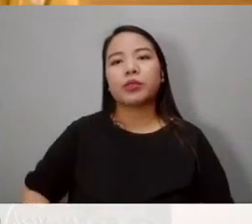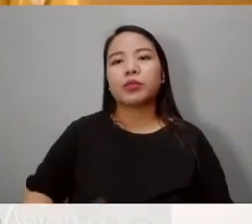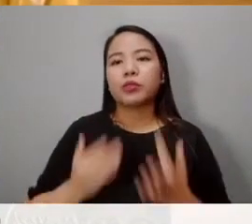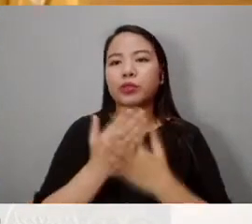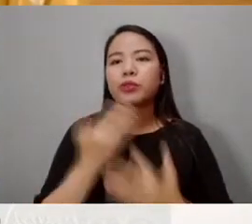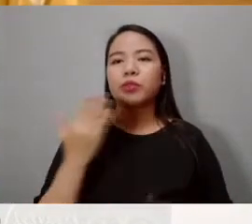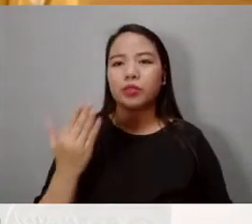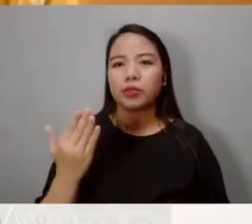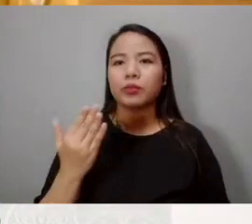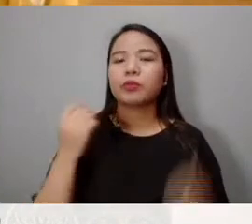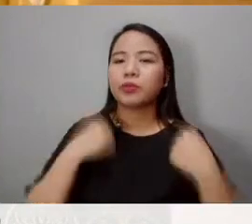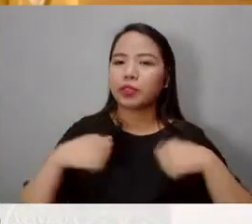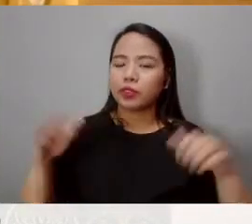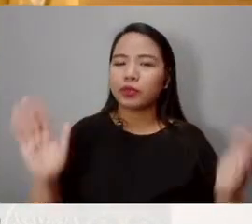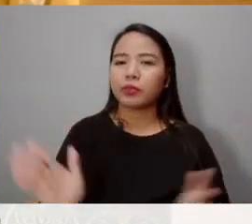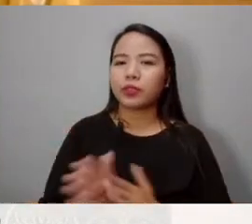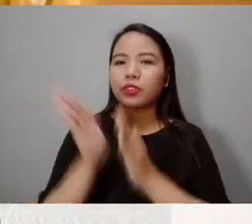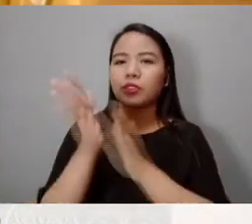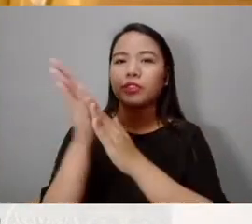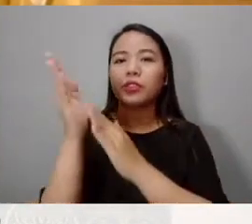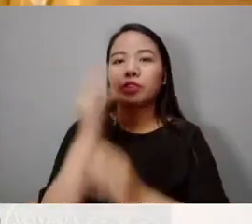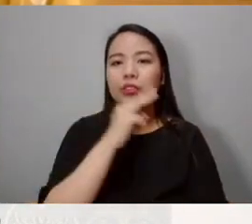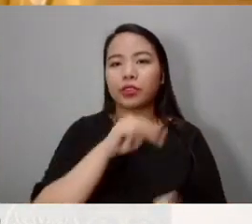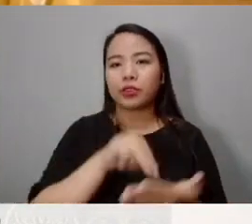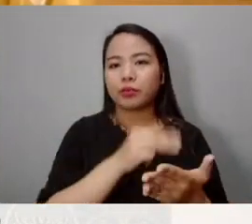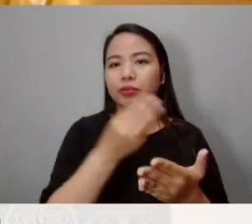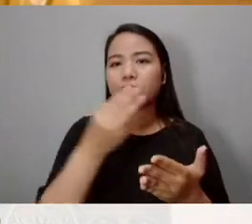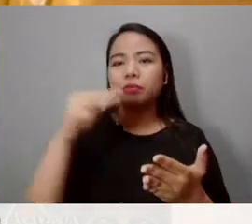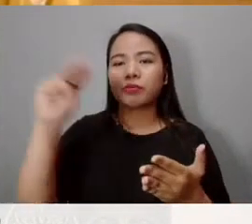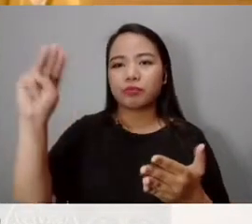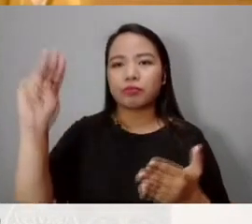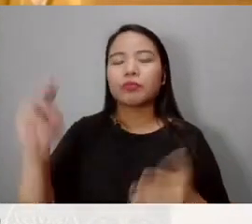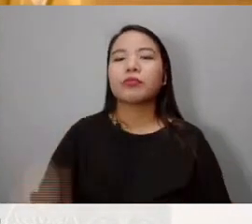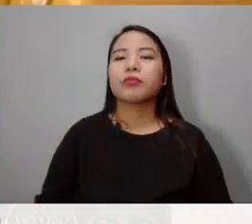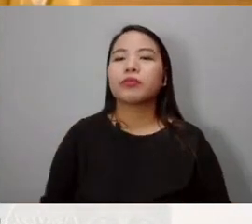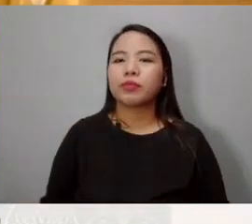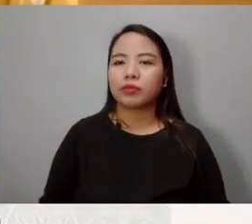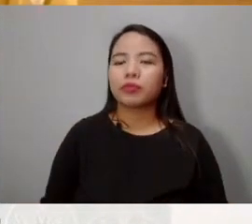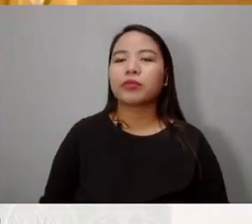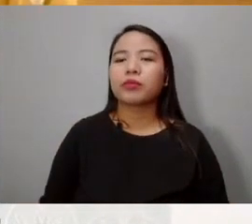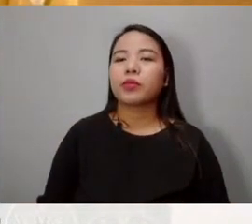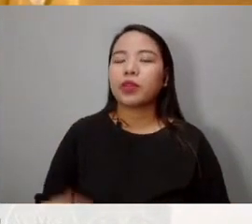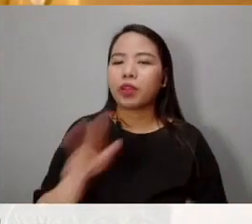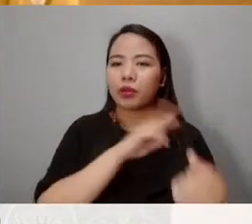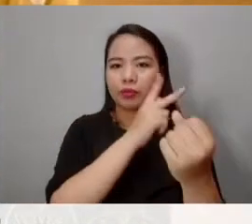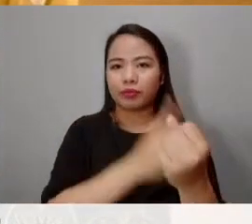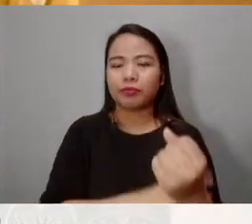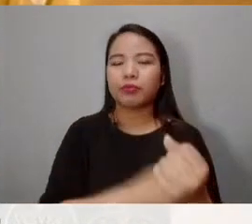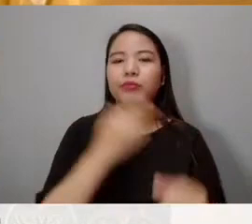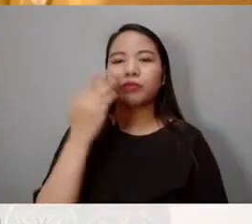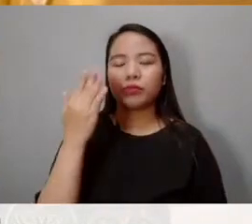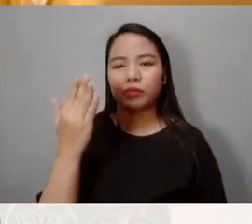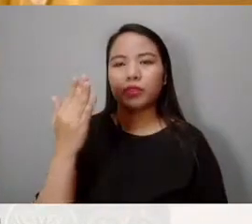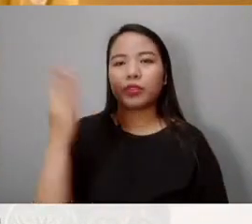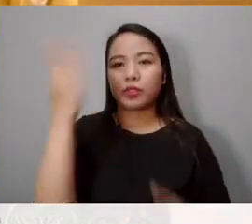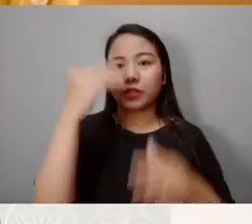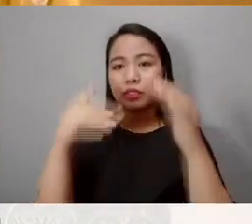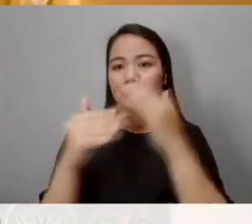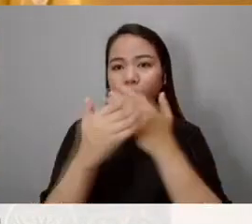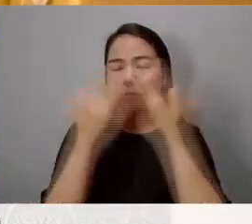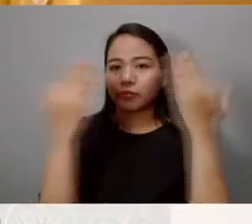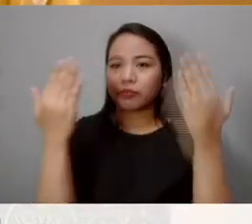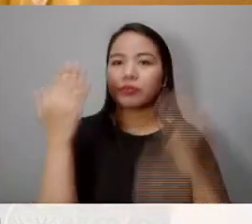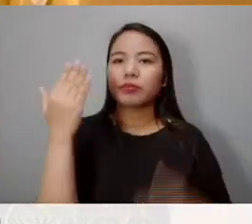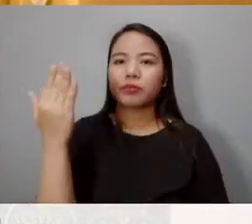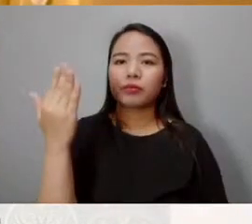your majesty, dominions adore and powers tremble before you. Heaven and virtues of